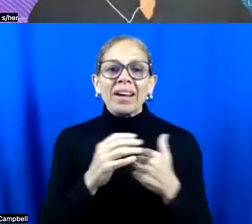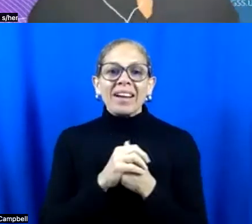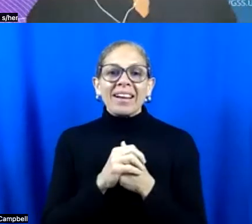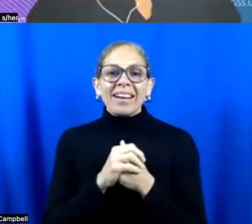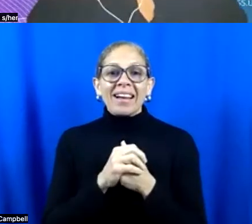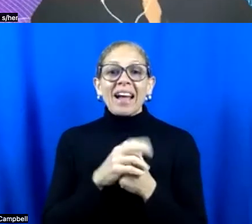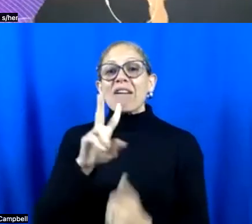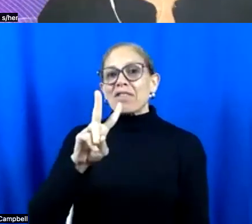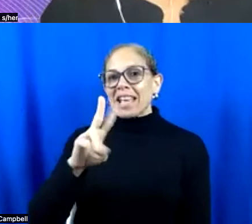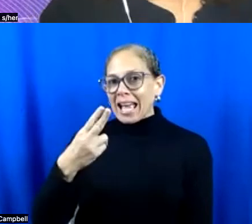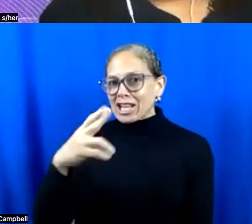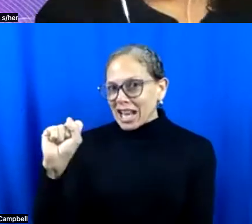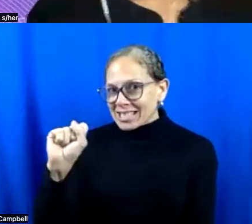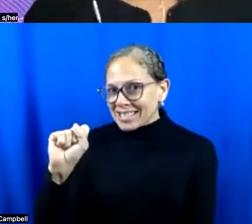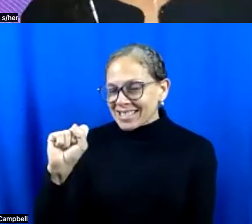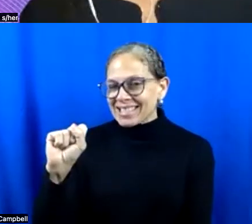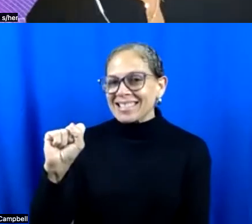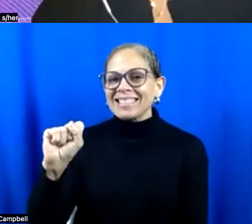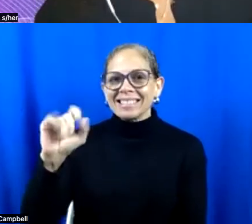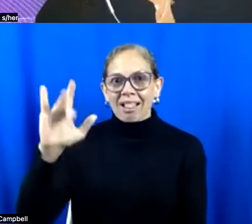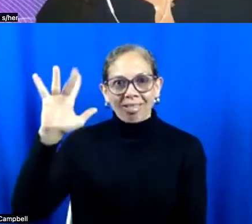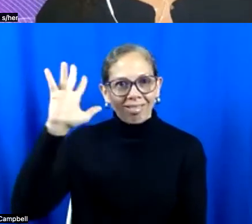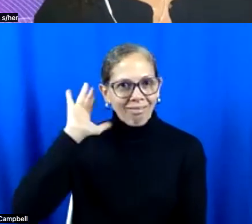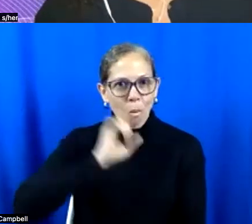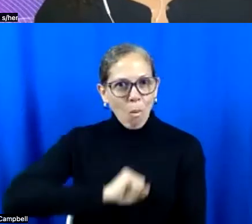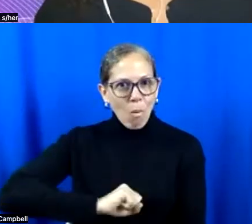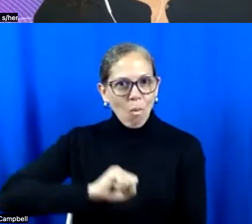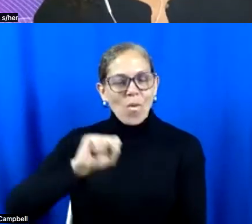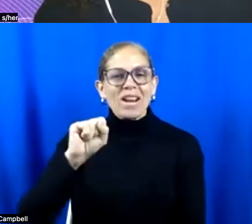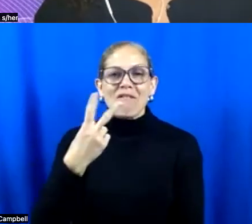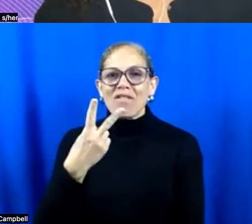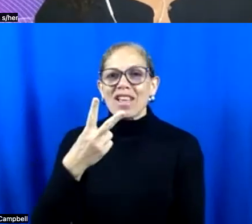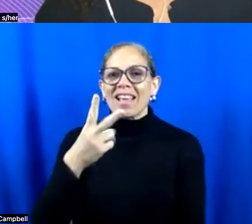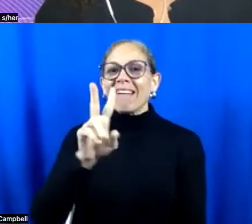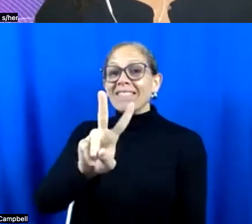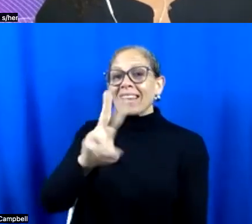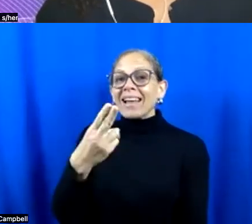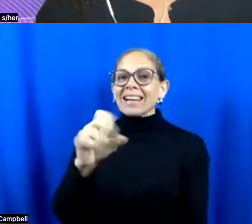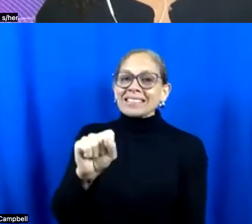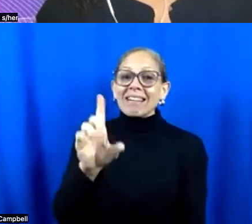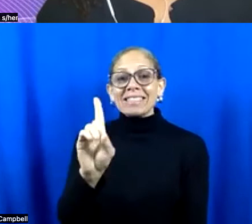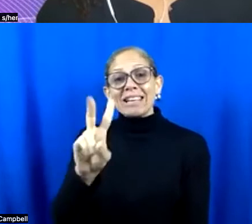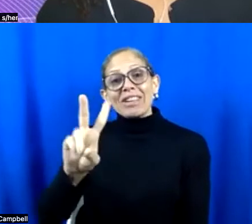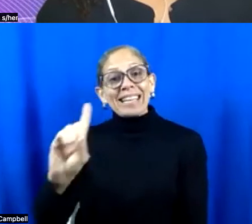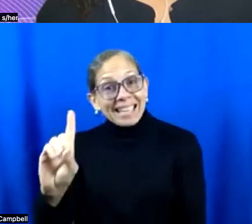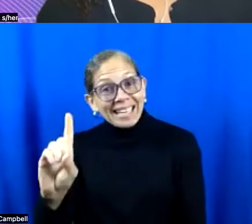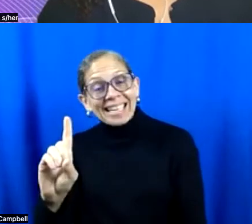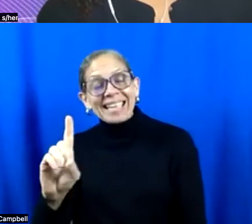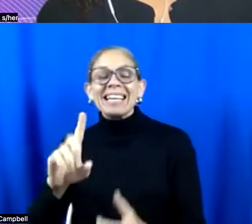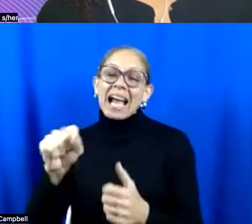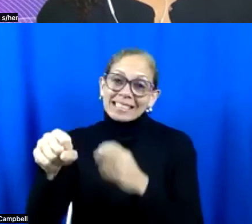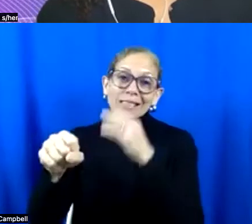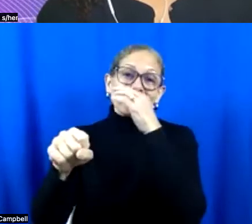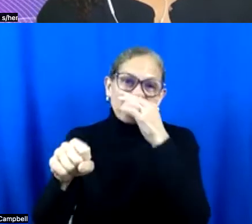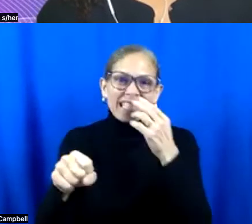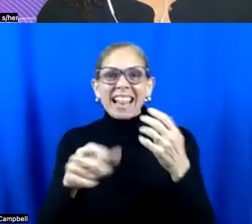It's it. VHS. That's what we had in the office. Yeah, VHS and a DVD, and then I was dragged